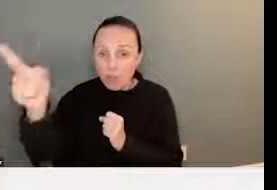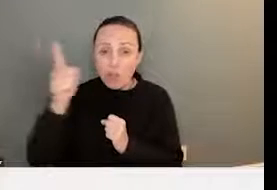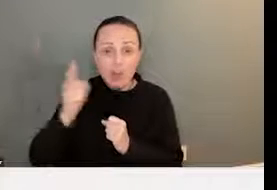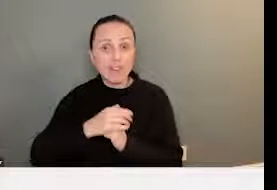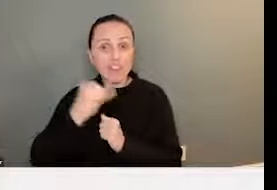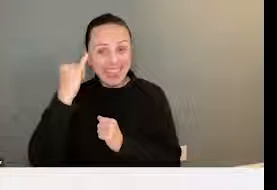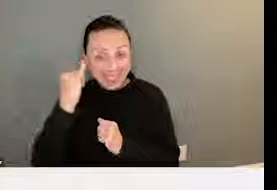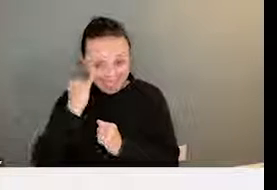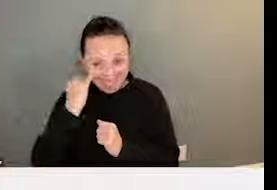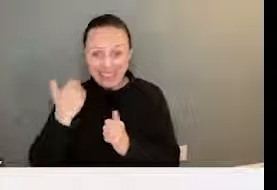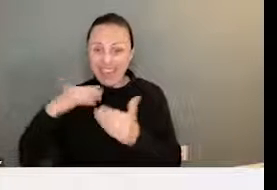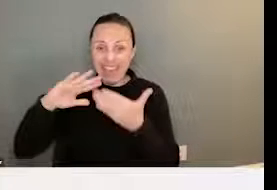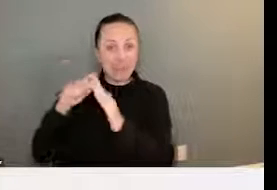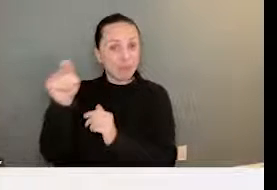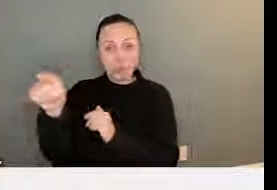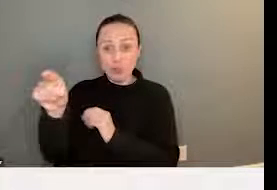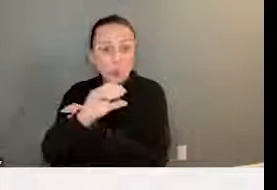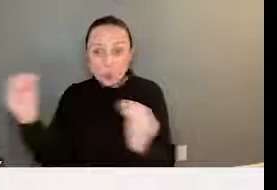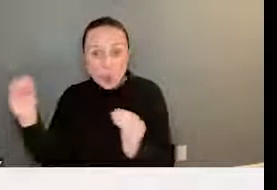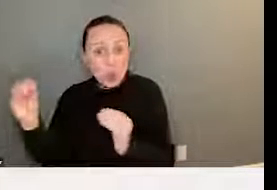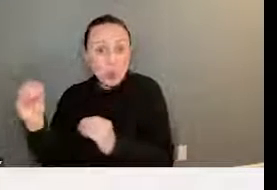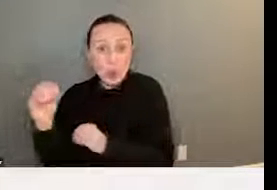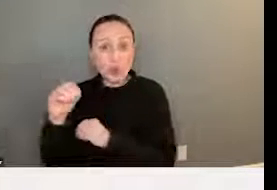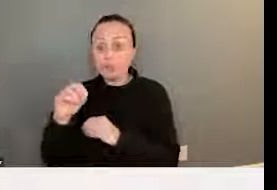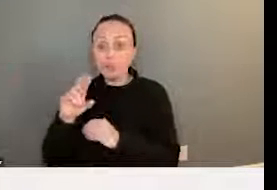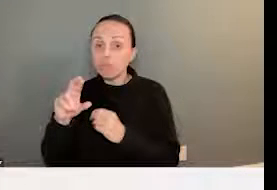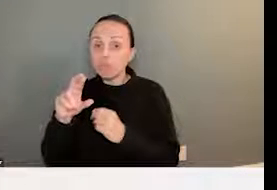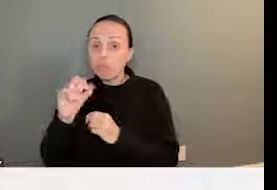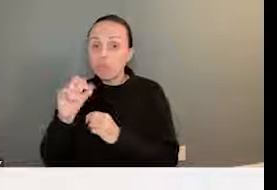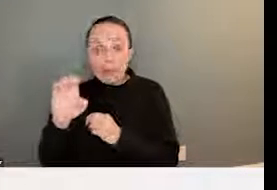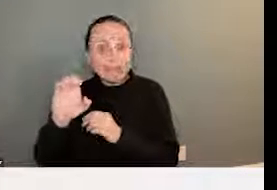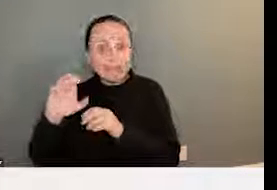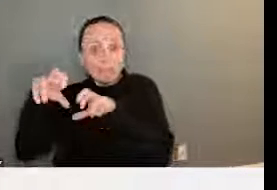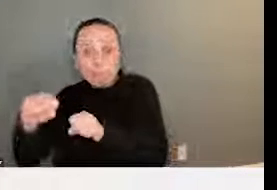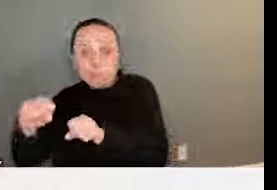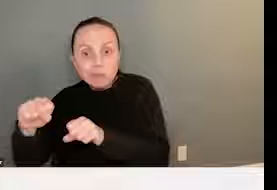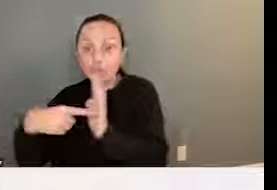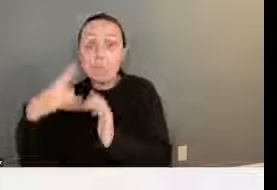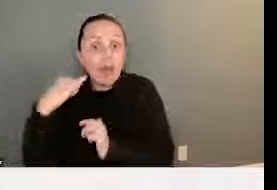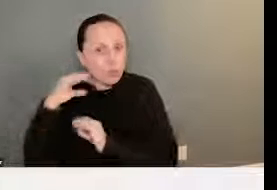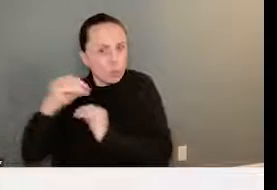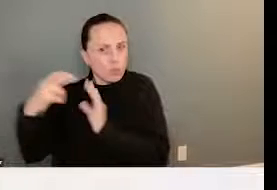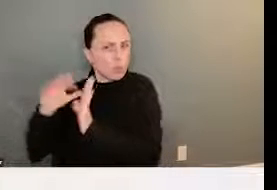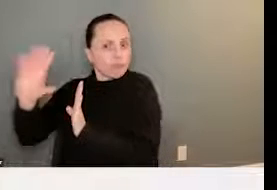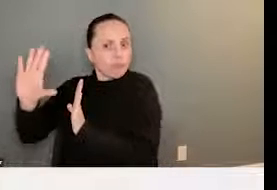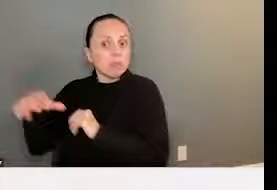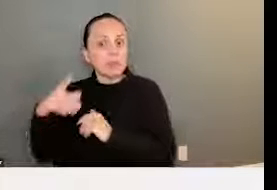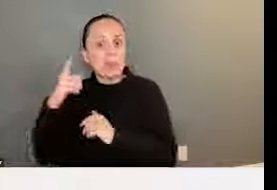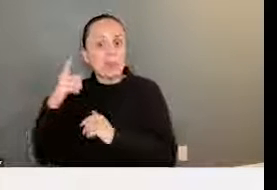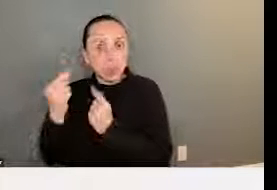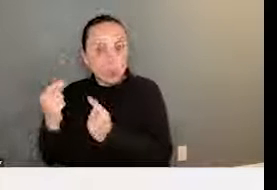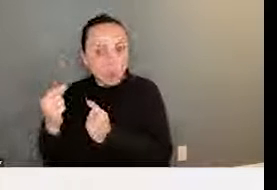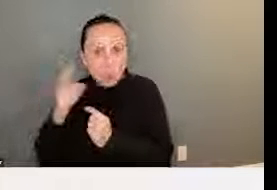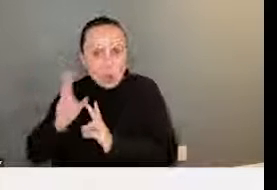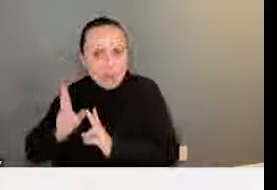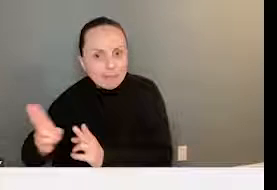there was a neighborhood that didn't have any racial covenants or zoning, like say California, they would do it quick, fast, and in a